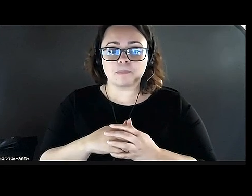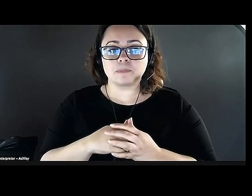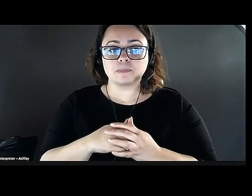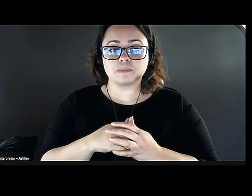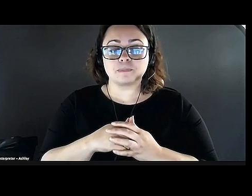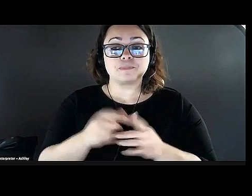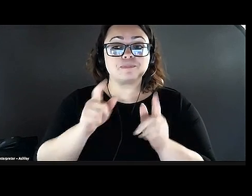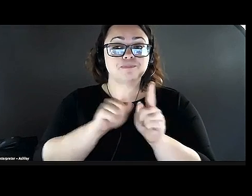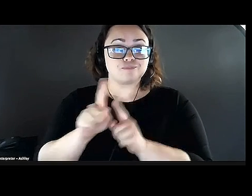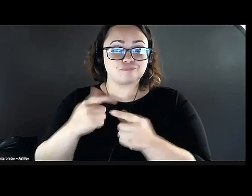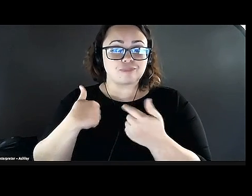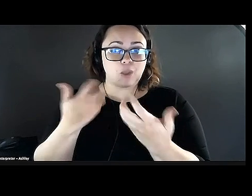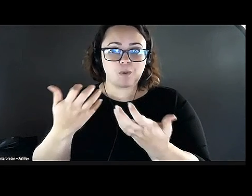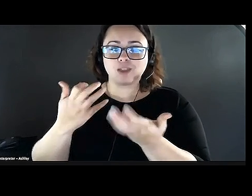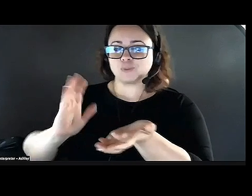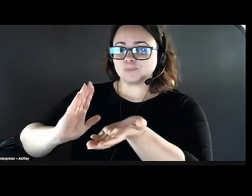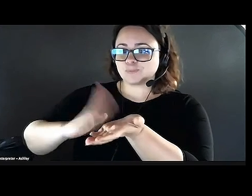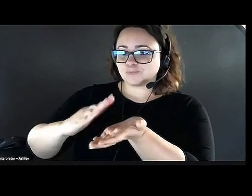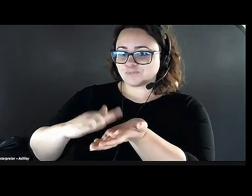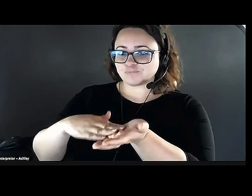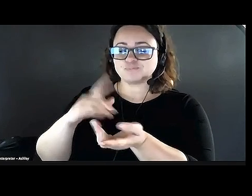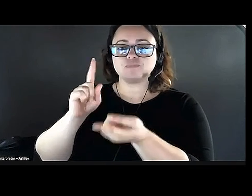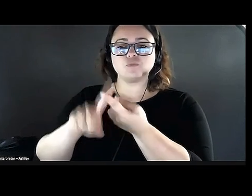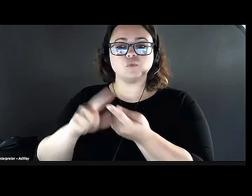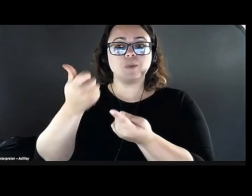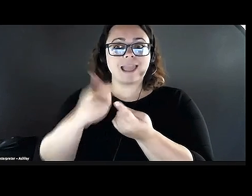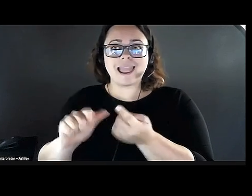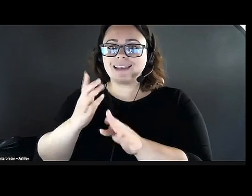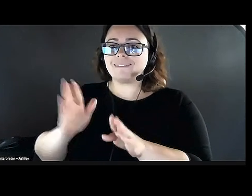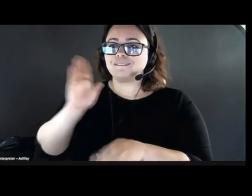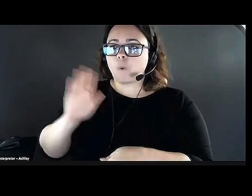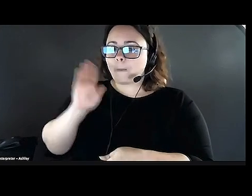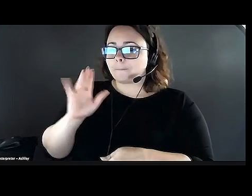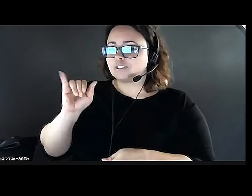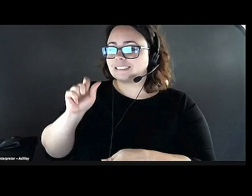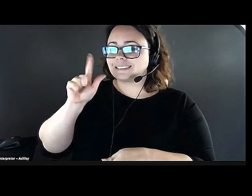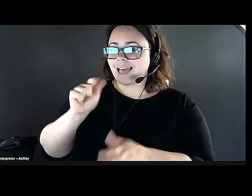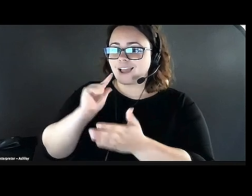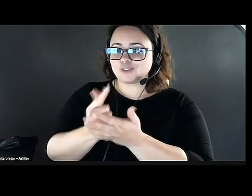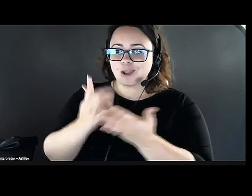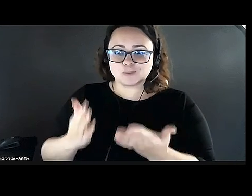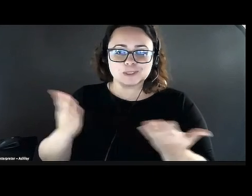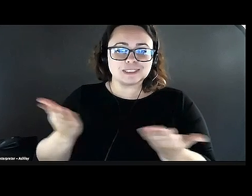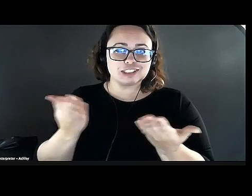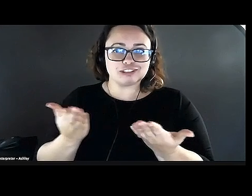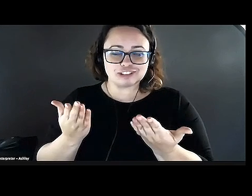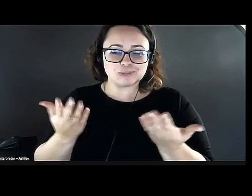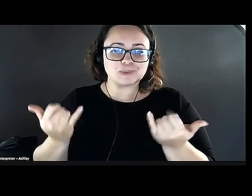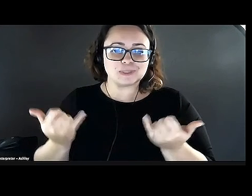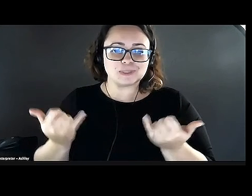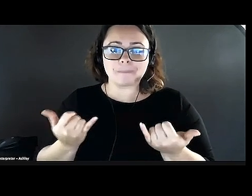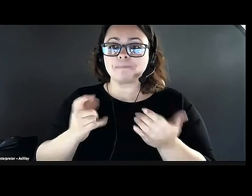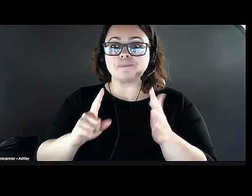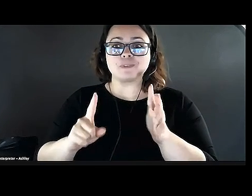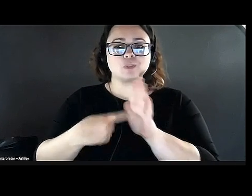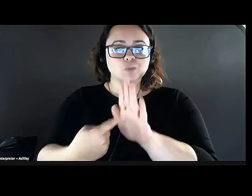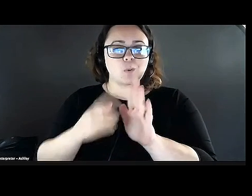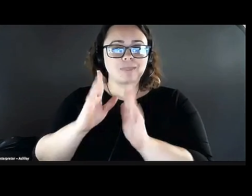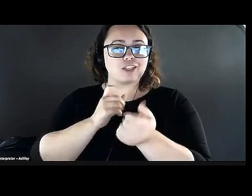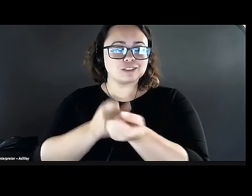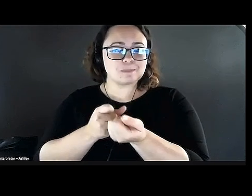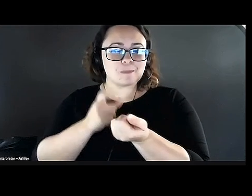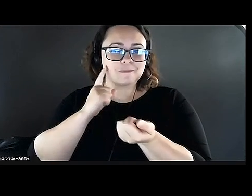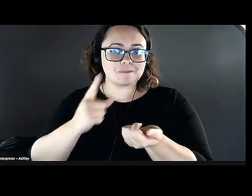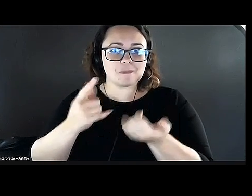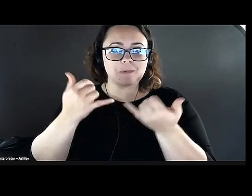I'd also like to give a shout out to any former ISLA graduates who are in attendance today showing their support.